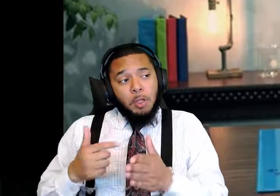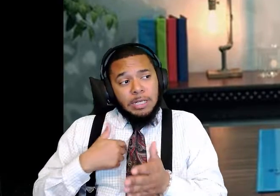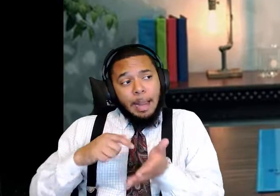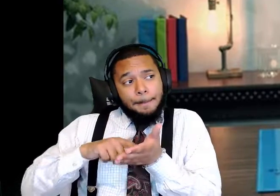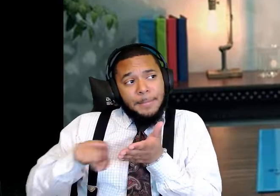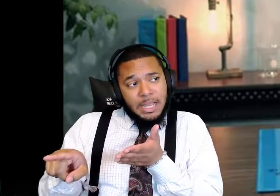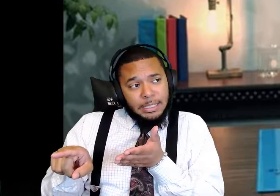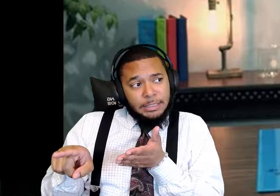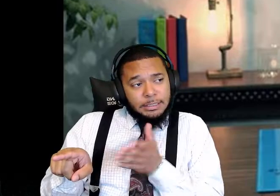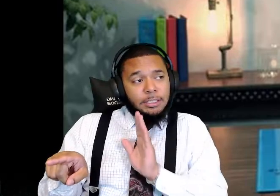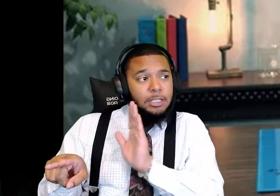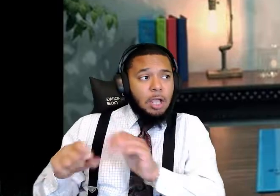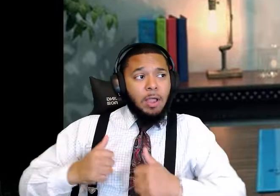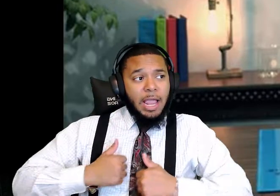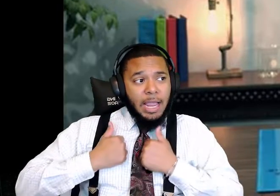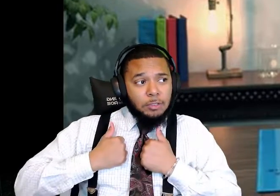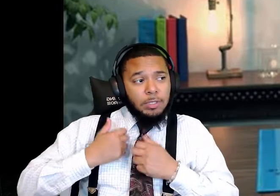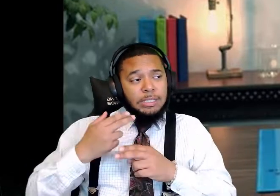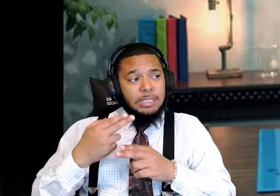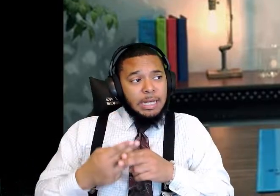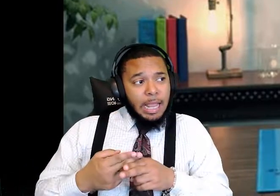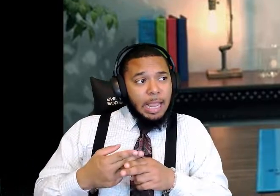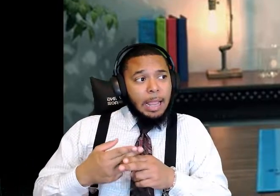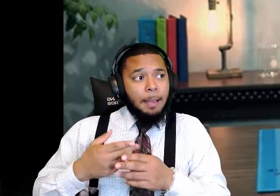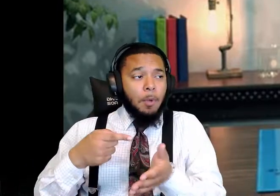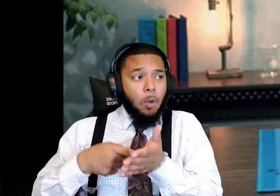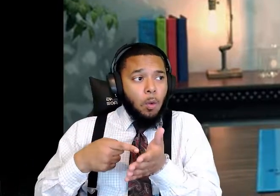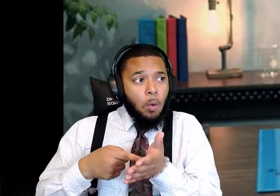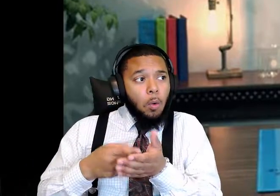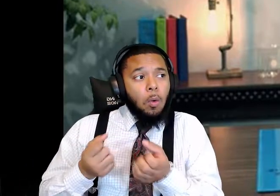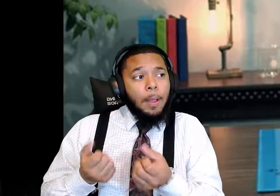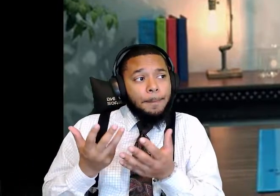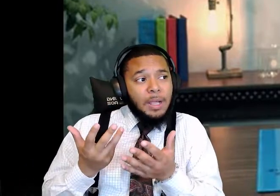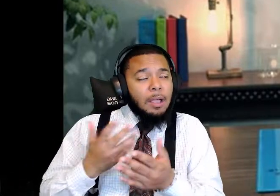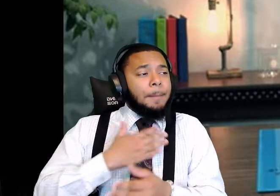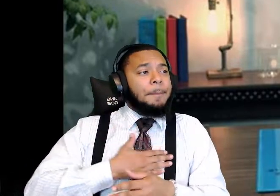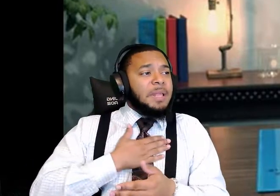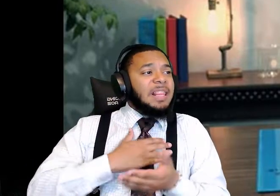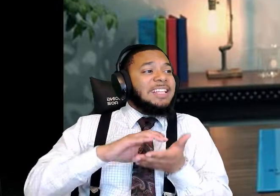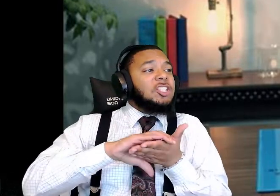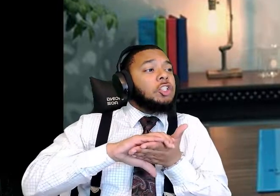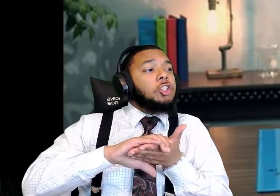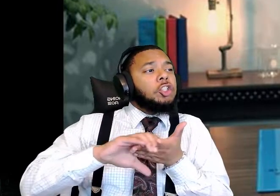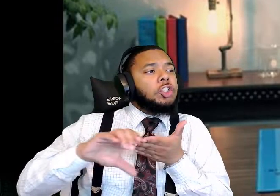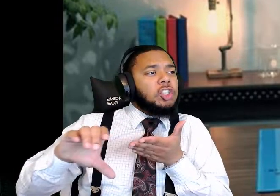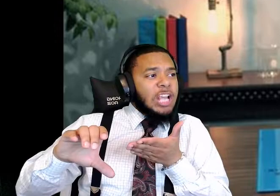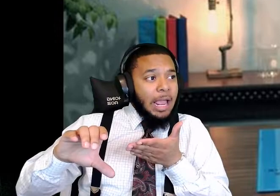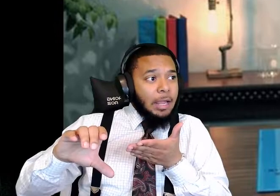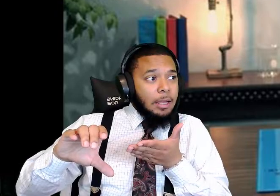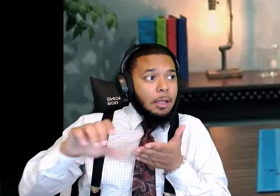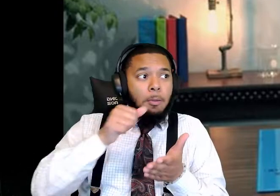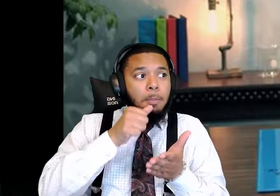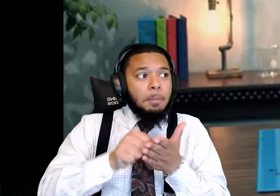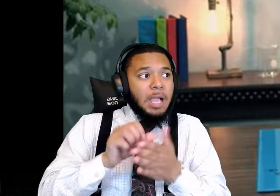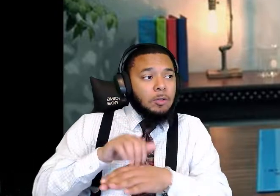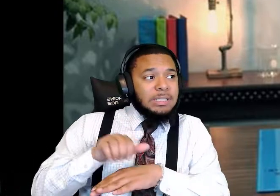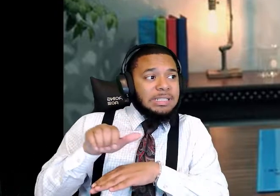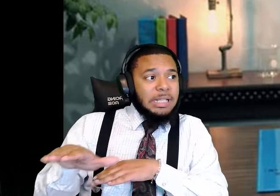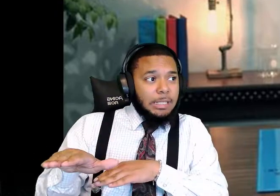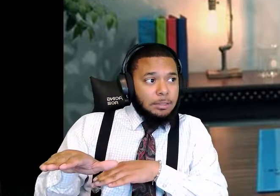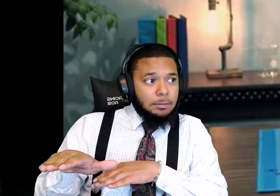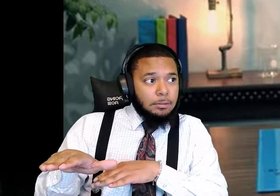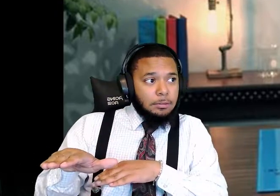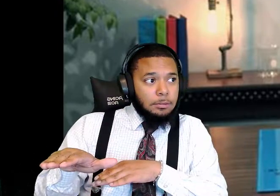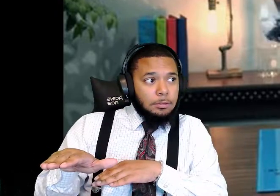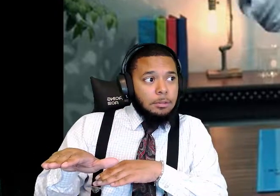their address, their name, and how much money I owe them. Please send them a check by mail on this